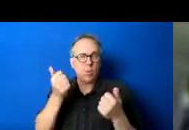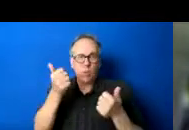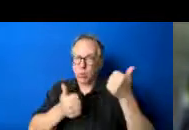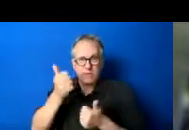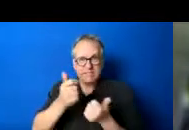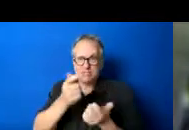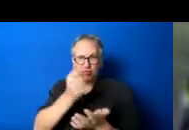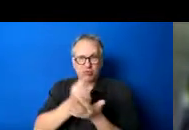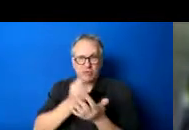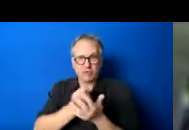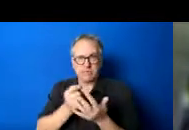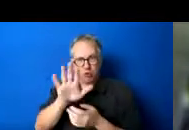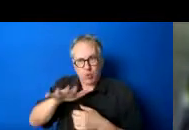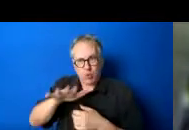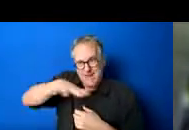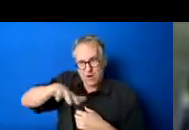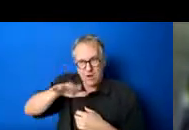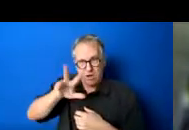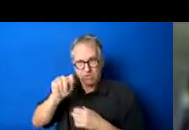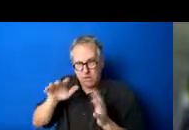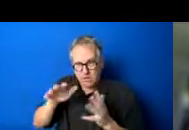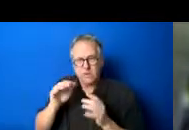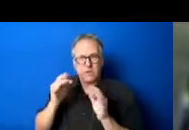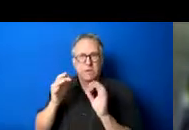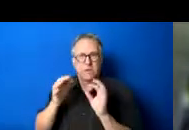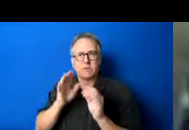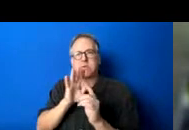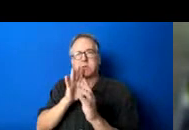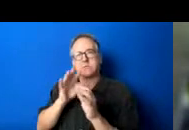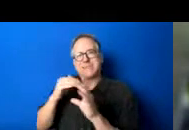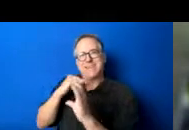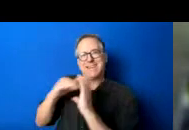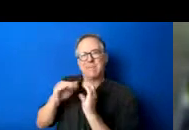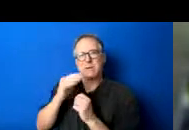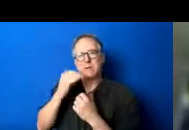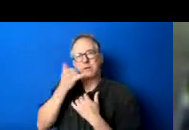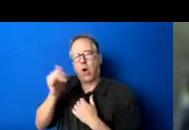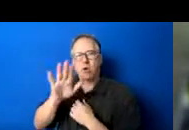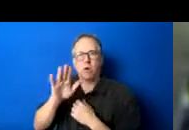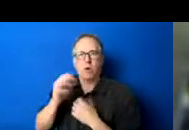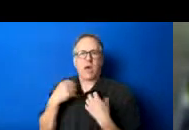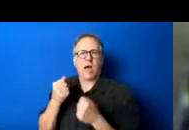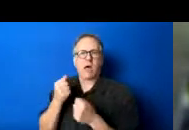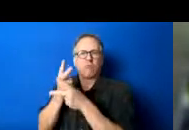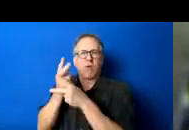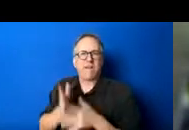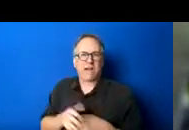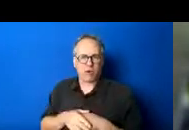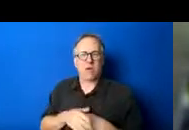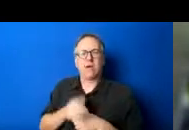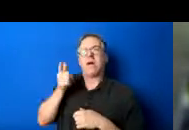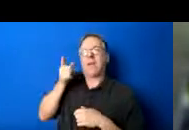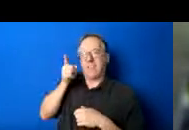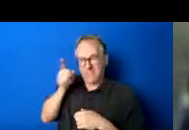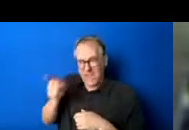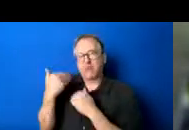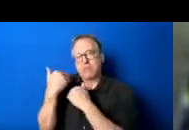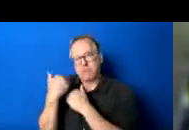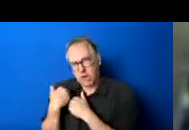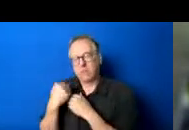are available in your area is by contacting your healthcare provider. And it's really on the healthcare provider to find the